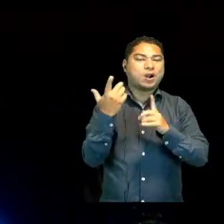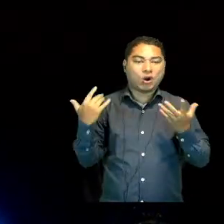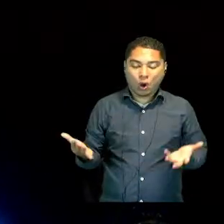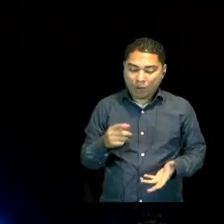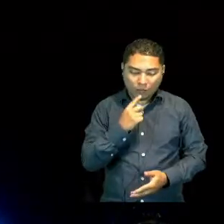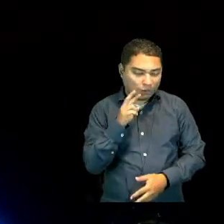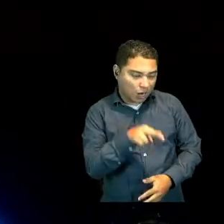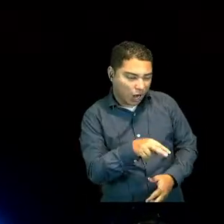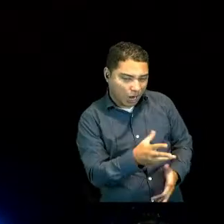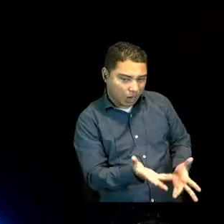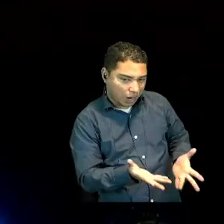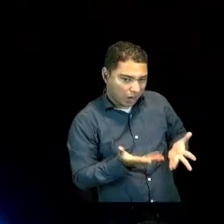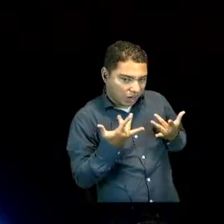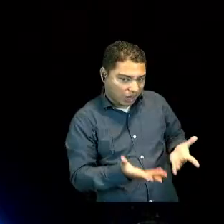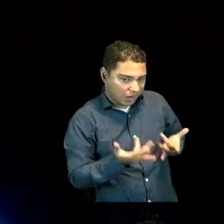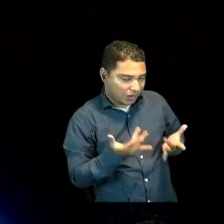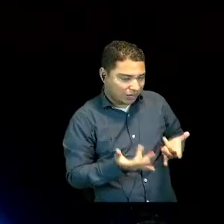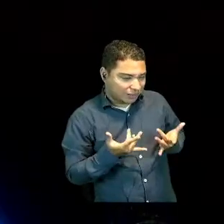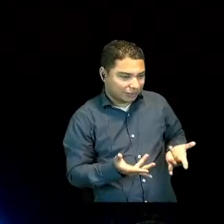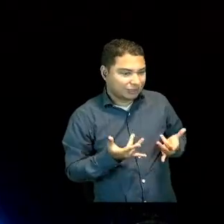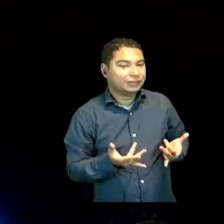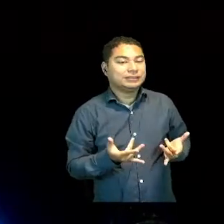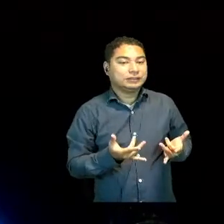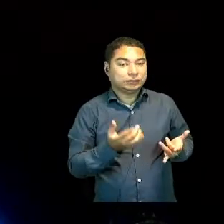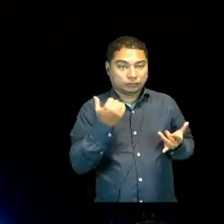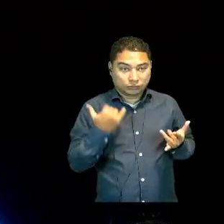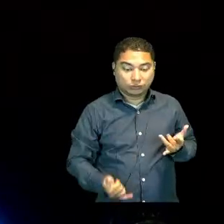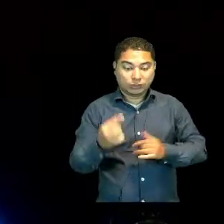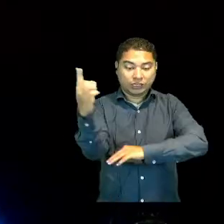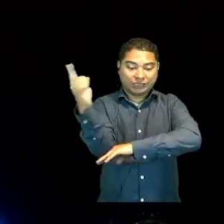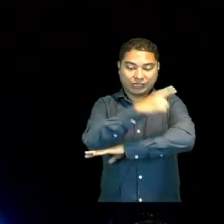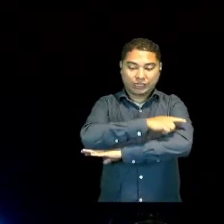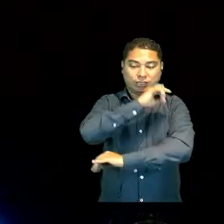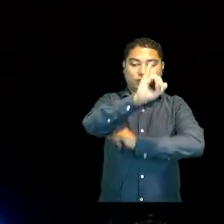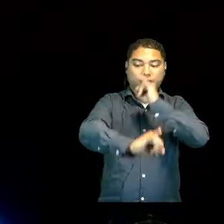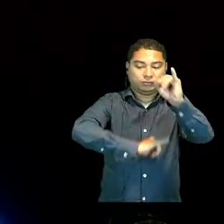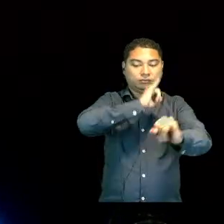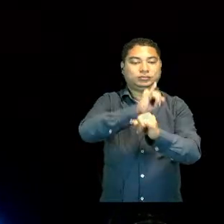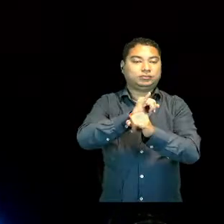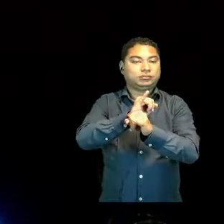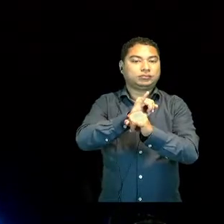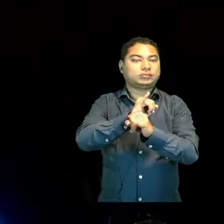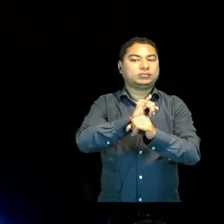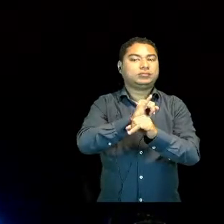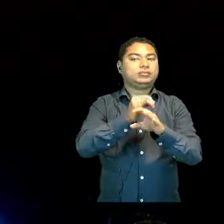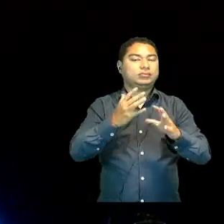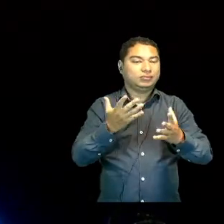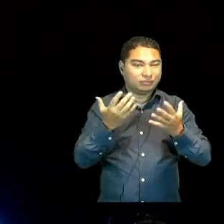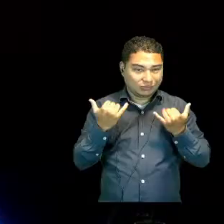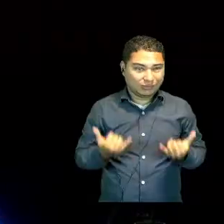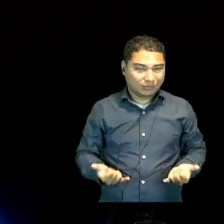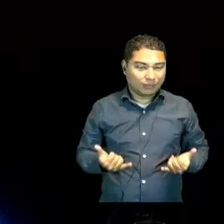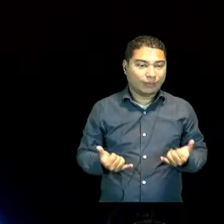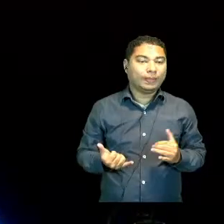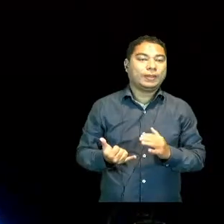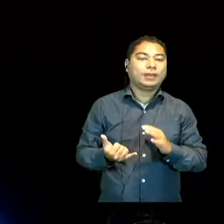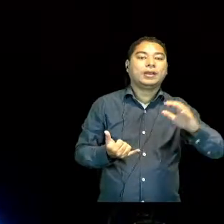And so on this International Day of Black women and